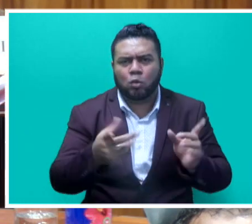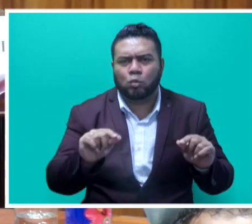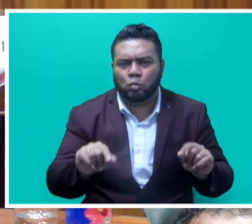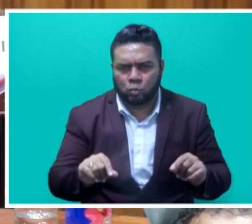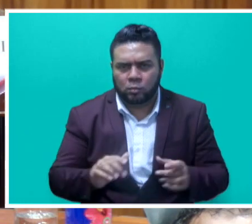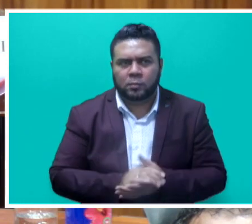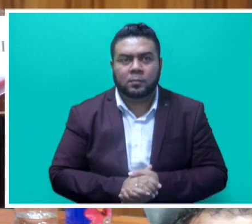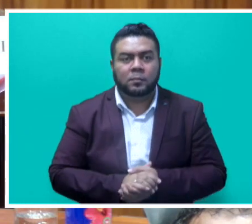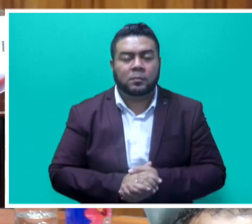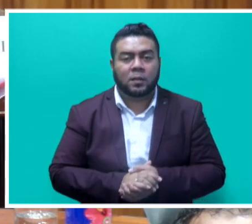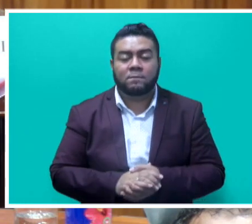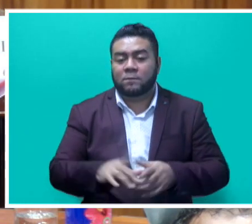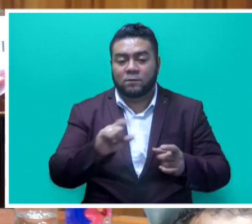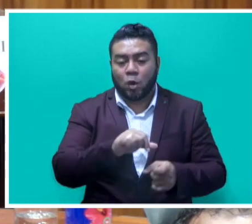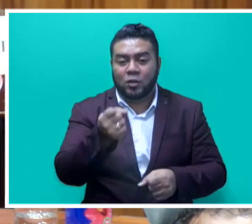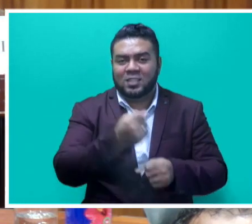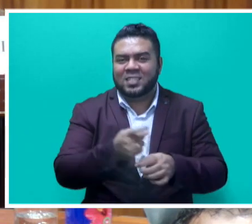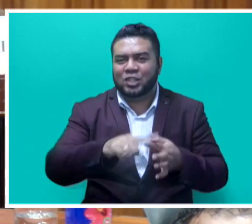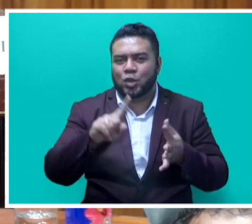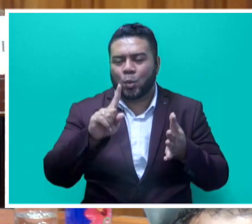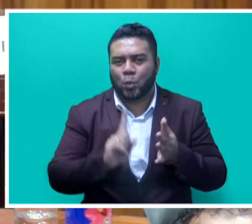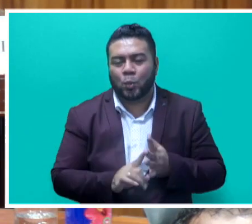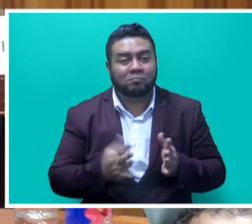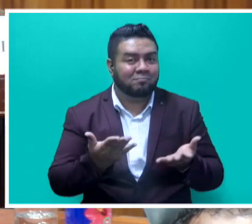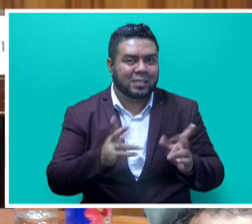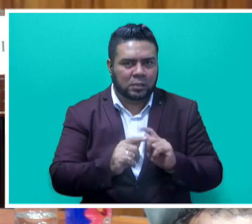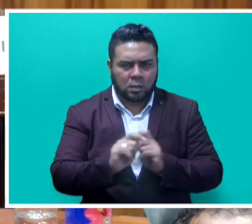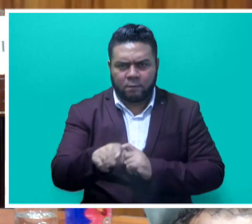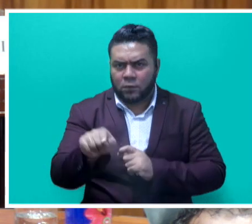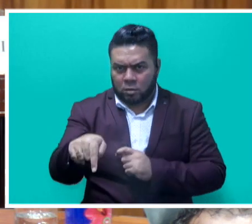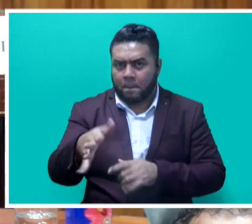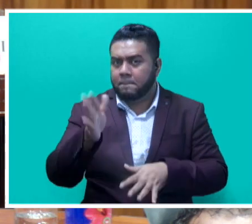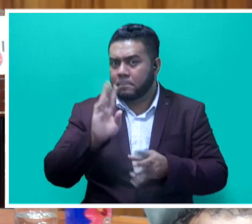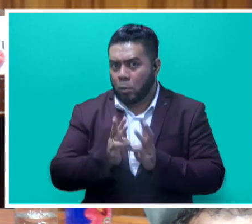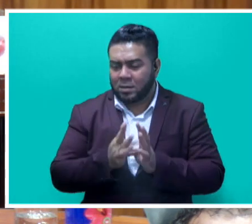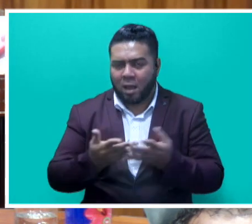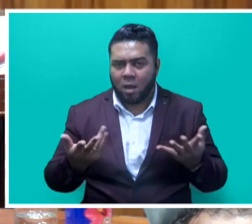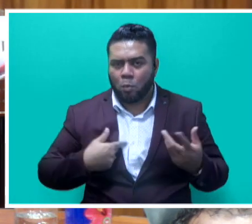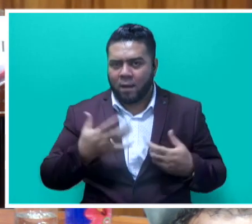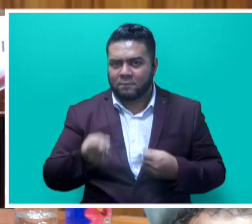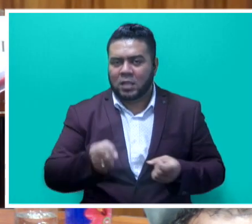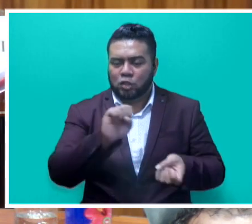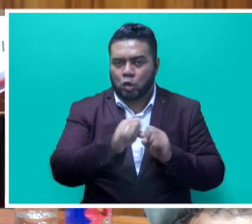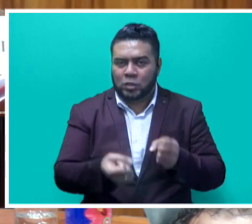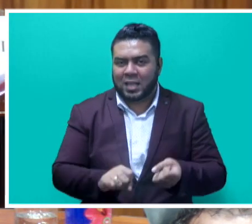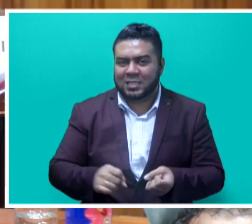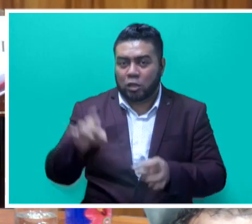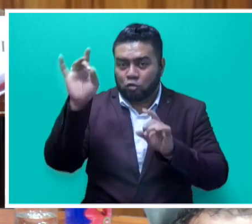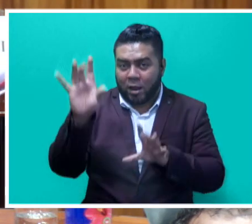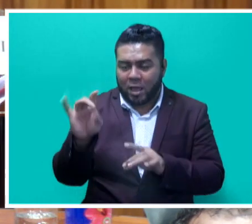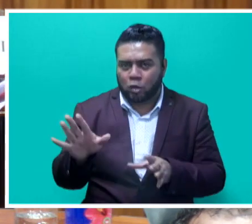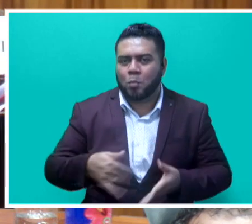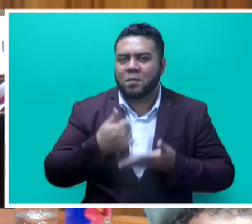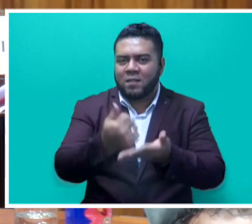geodesity. So at the moment, Mr. Speaker, assistance has been pursued with Geoscience Australia to provide